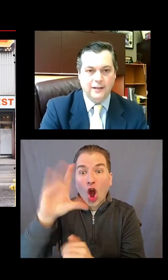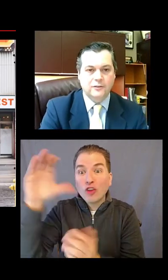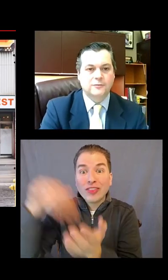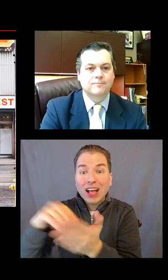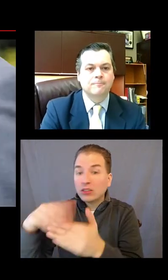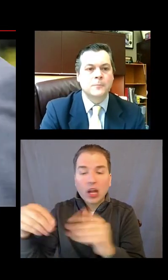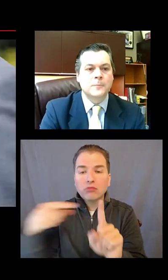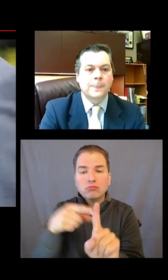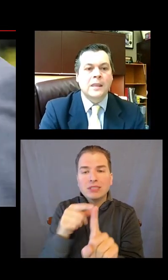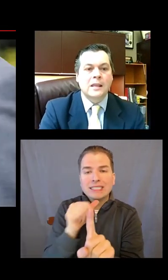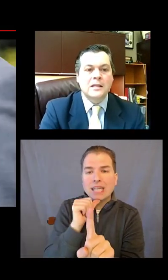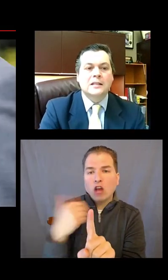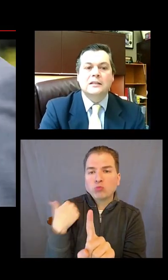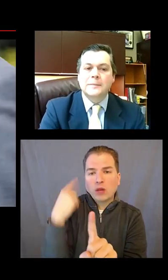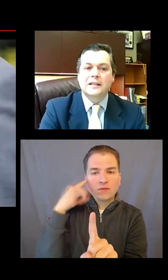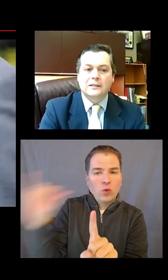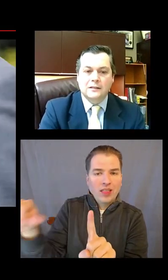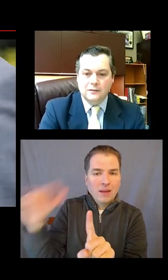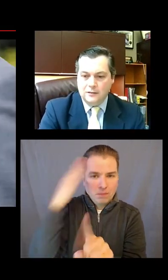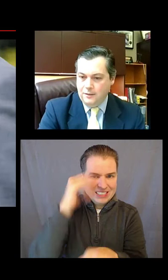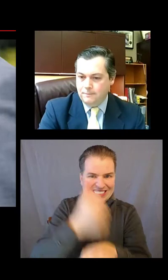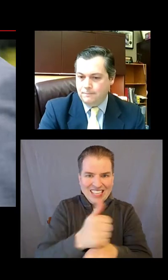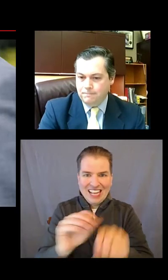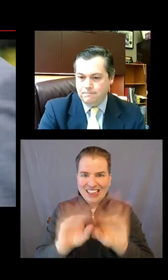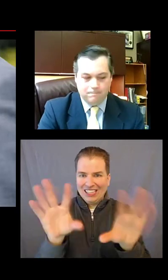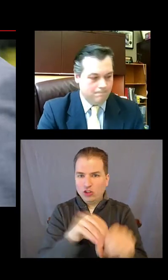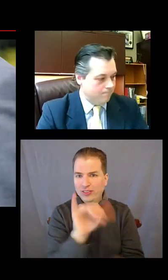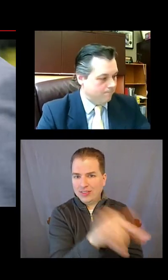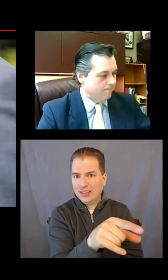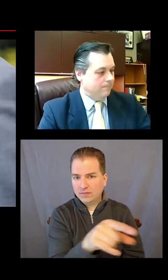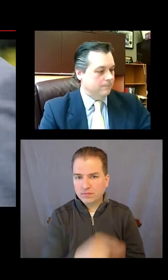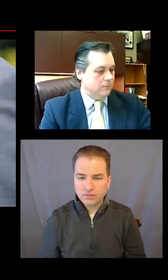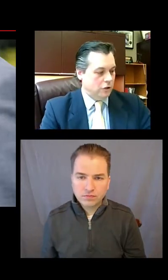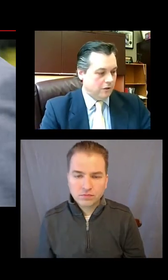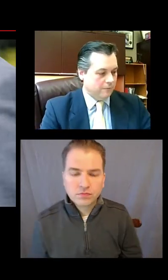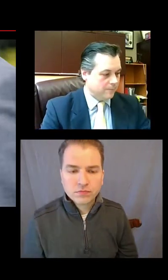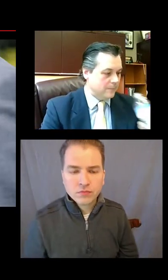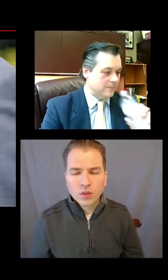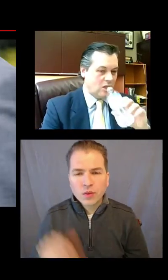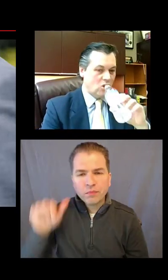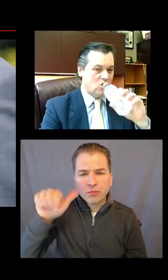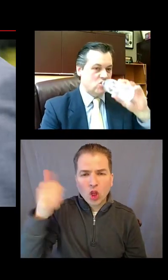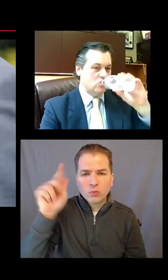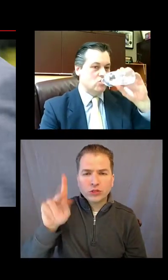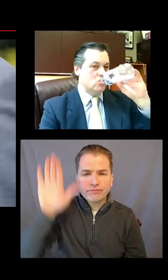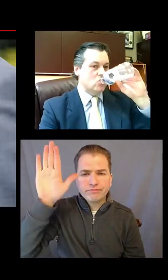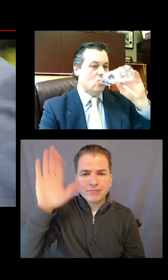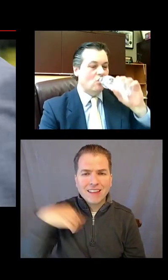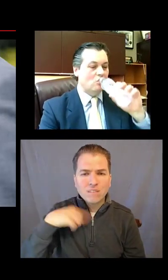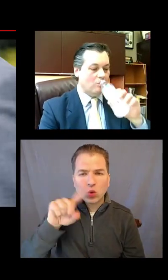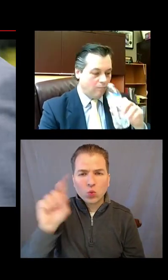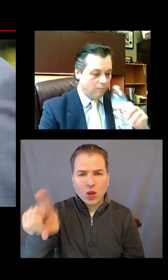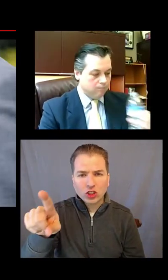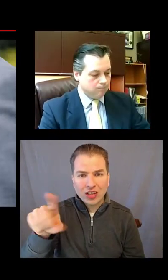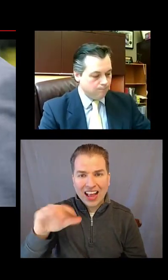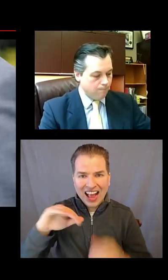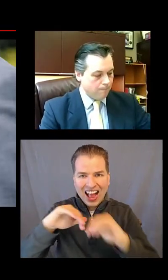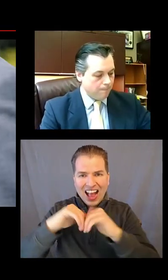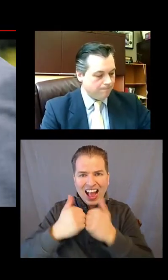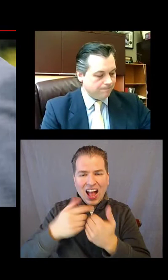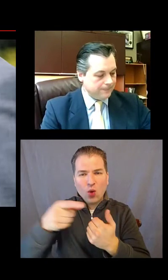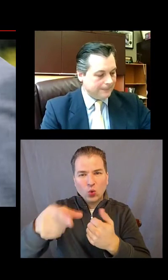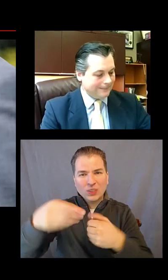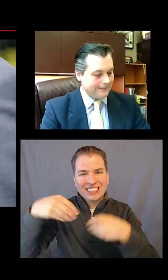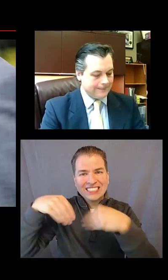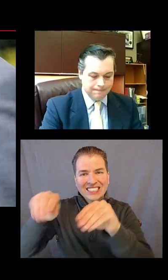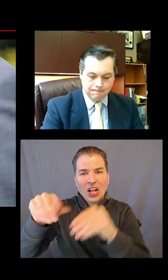$100,000. Brett, Limited. Yep. Brett, we have a question. Sure. And the question was,